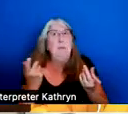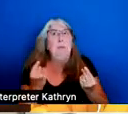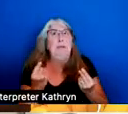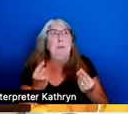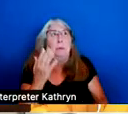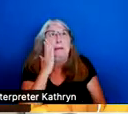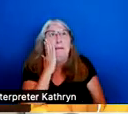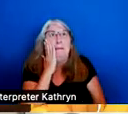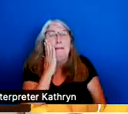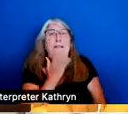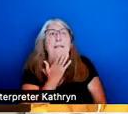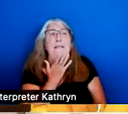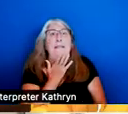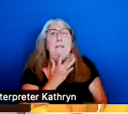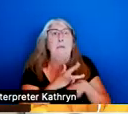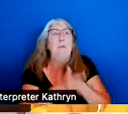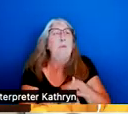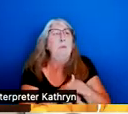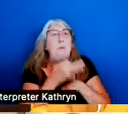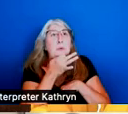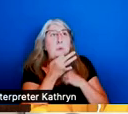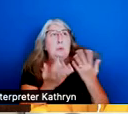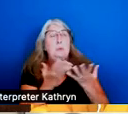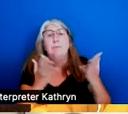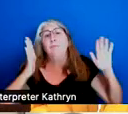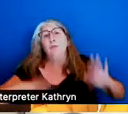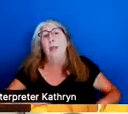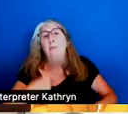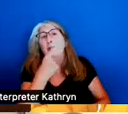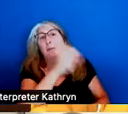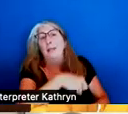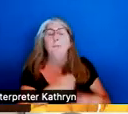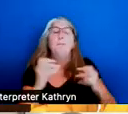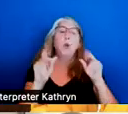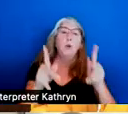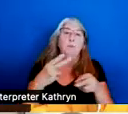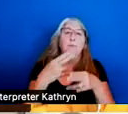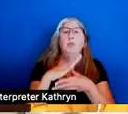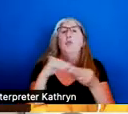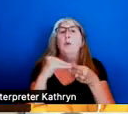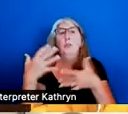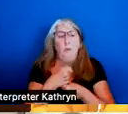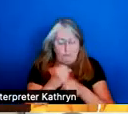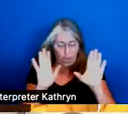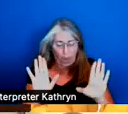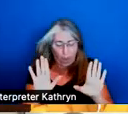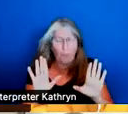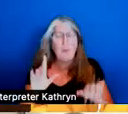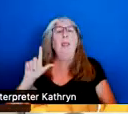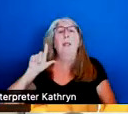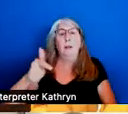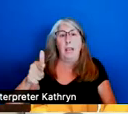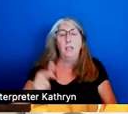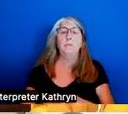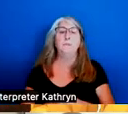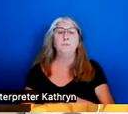I just did? But it was too late. So to make the story short, time goes by